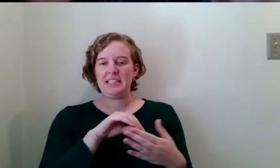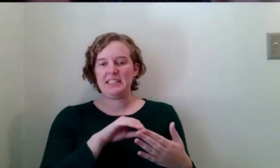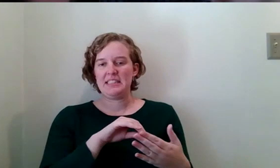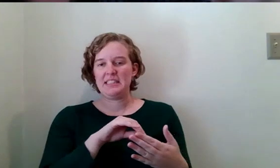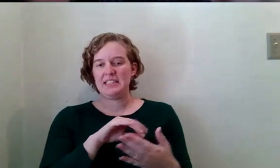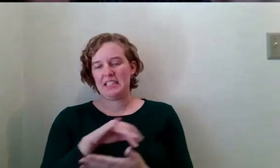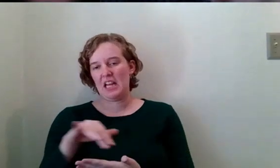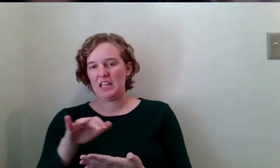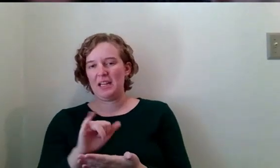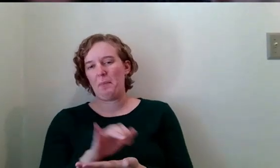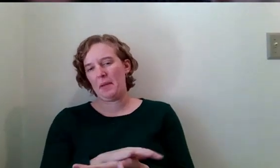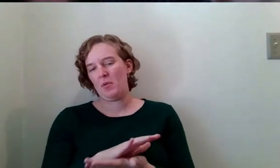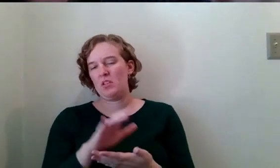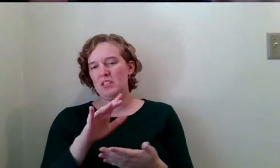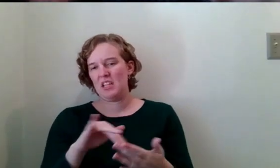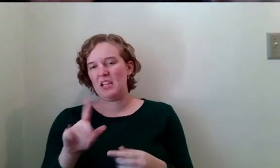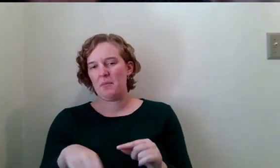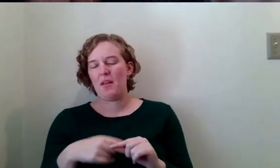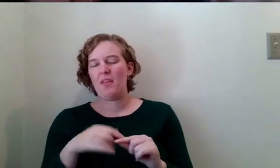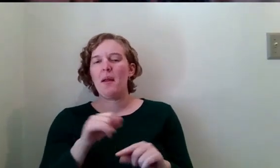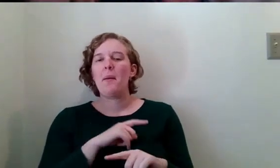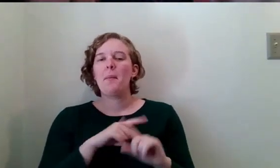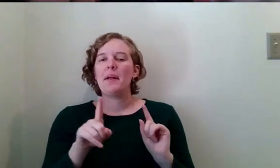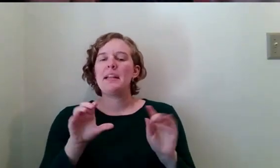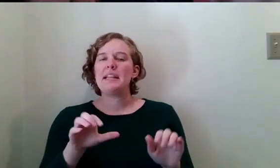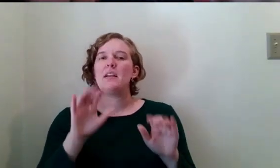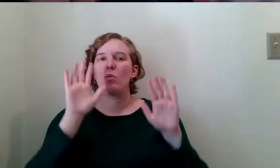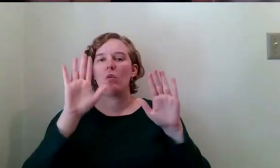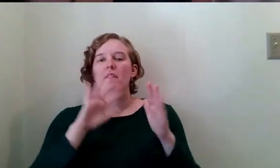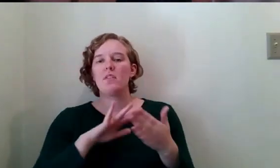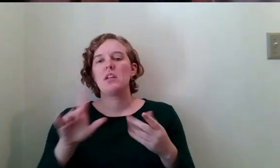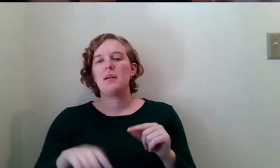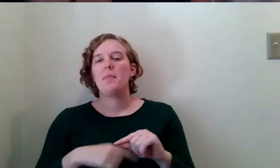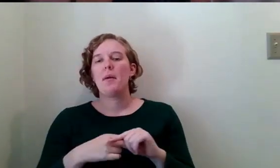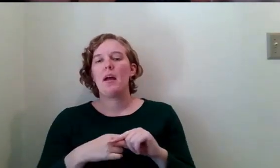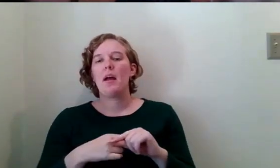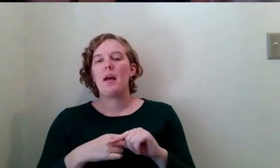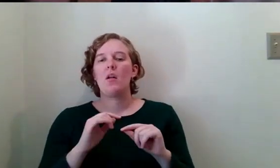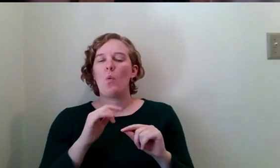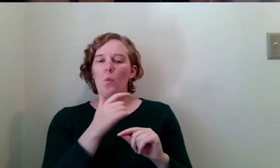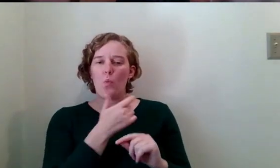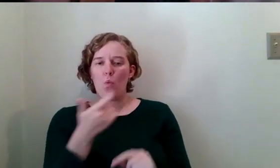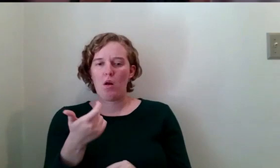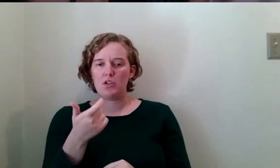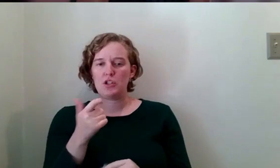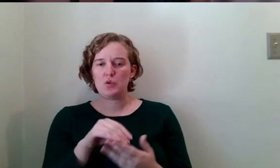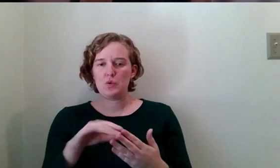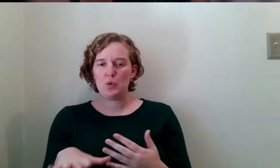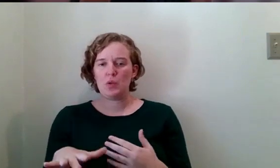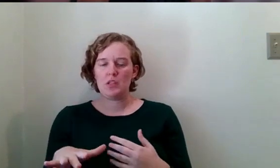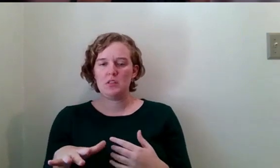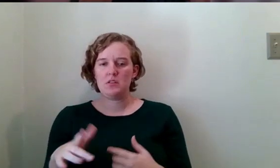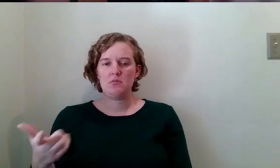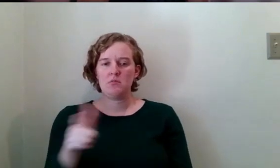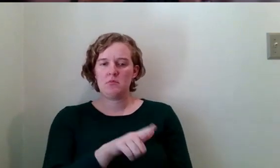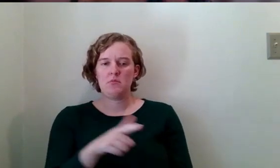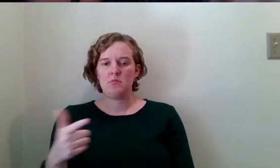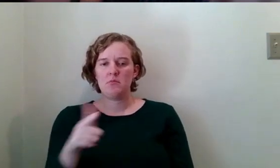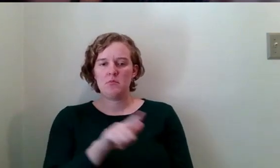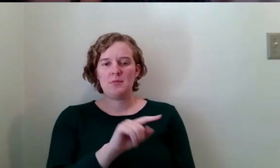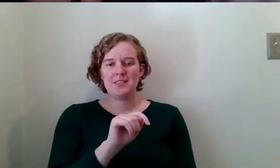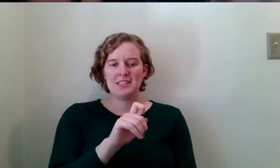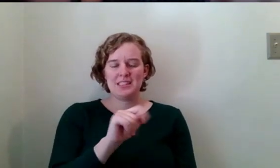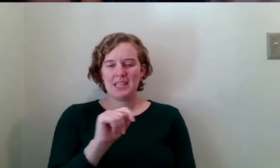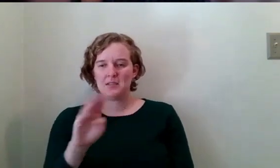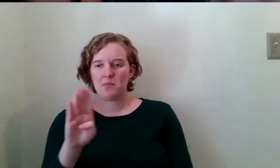did do a really wonderful slides, but he did a wonderful study on watching students kind of flip back and forth between text-based